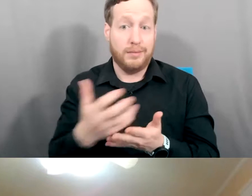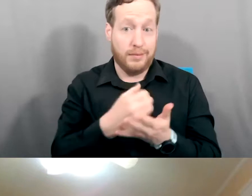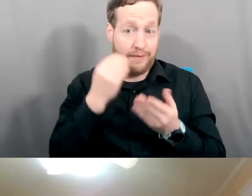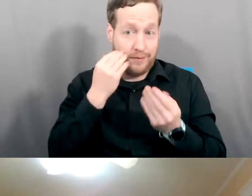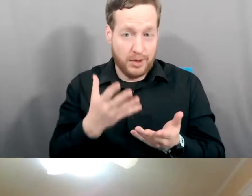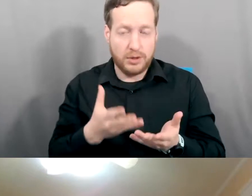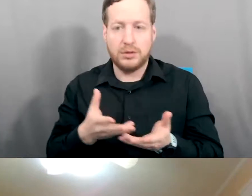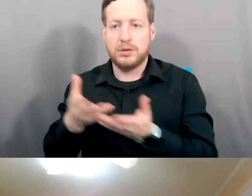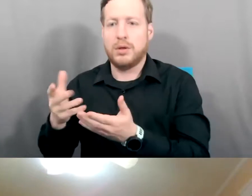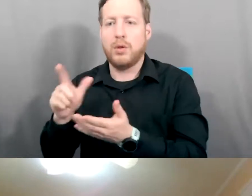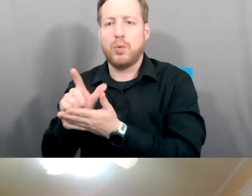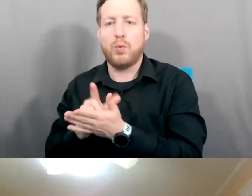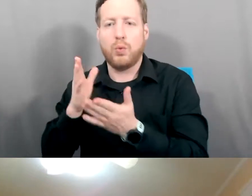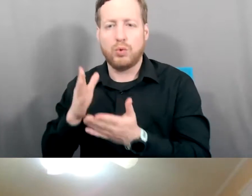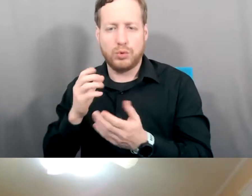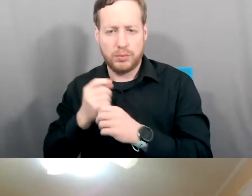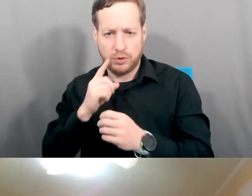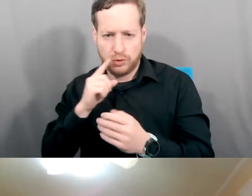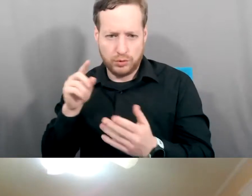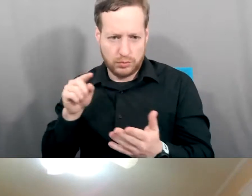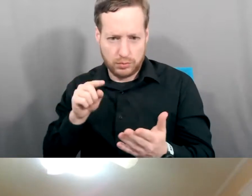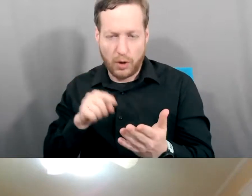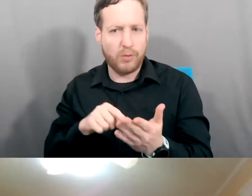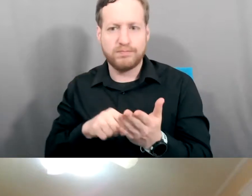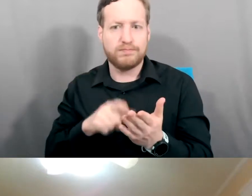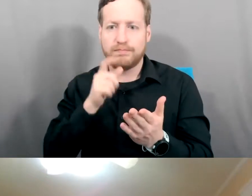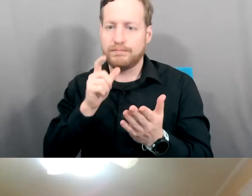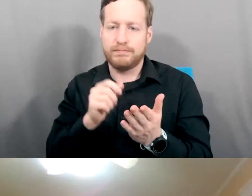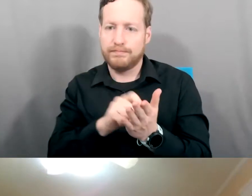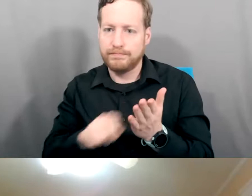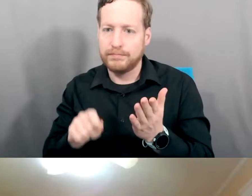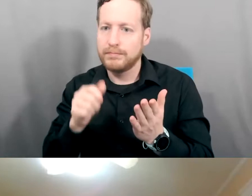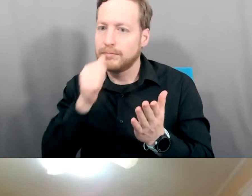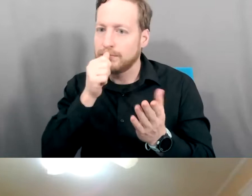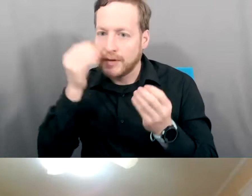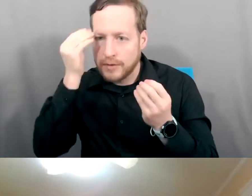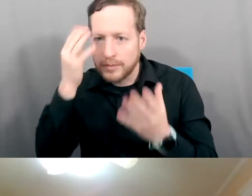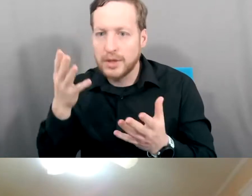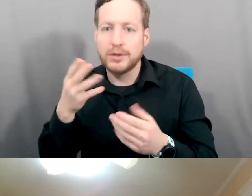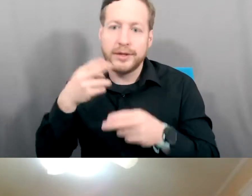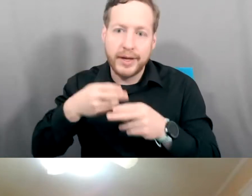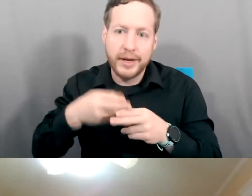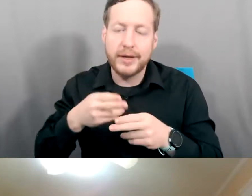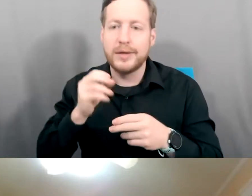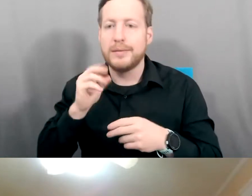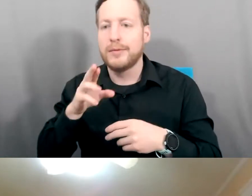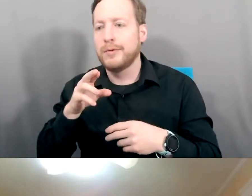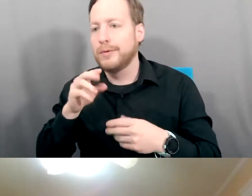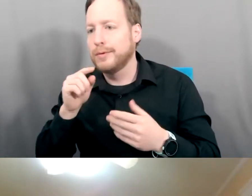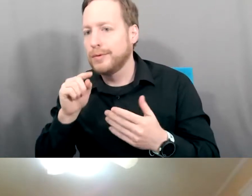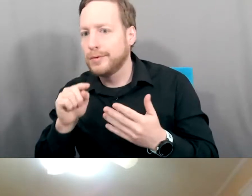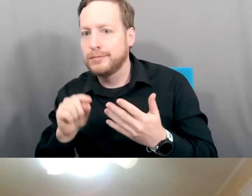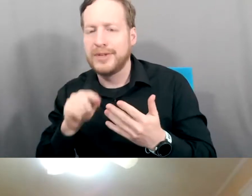provide, because we might have some collection of information. We give it to our lawyer and the lawyer says this can be